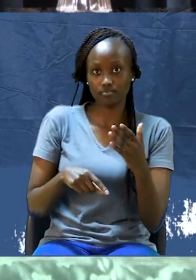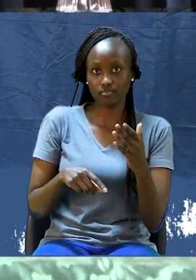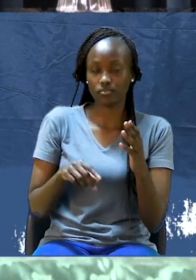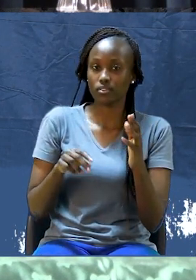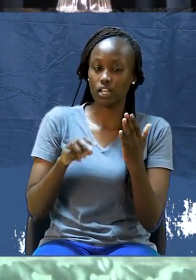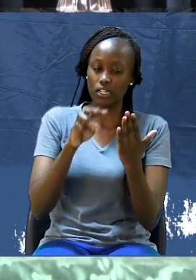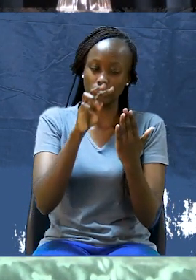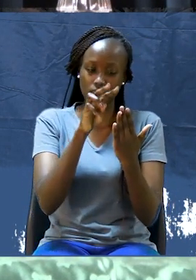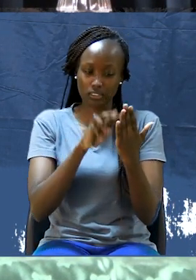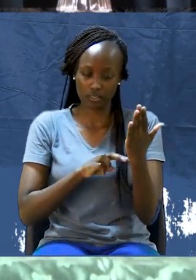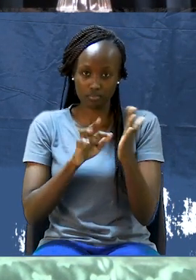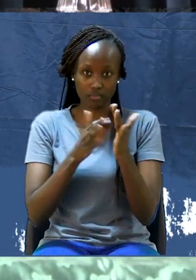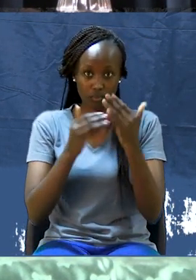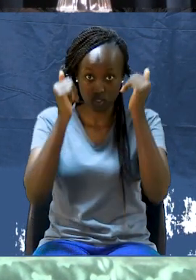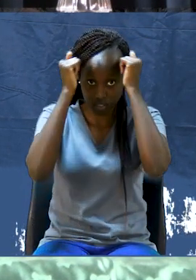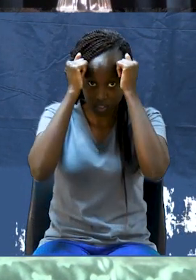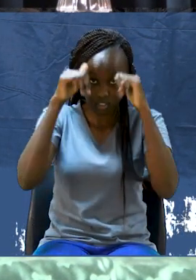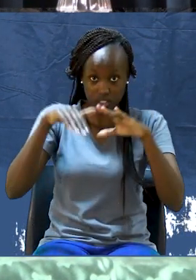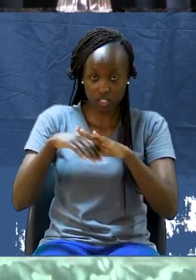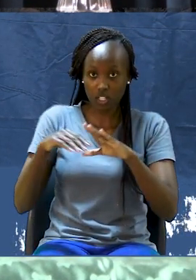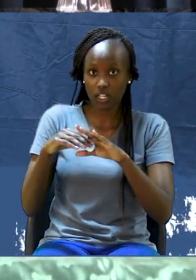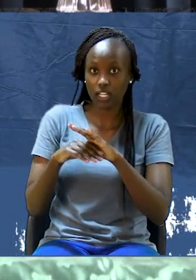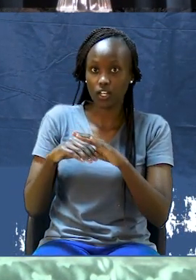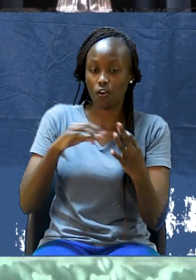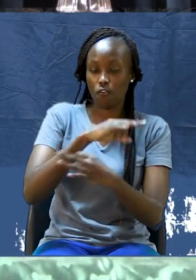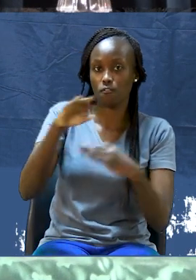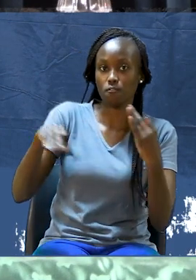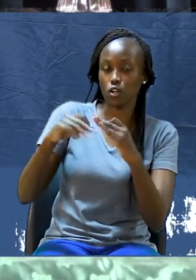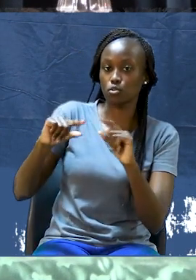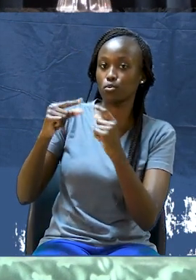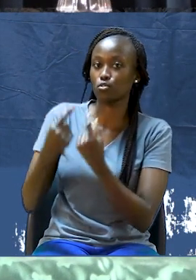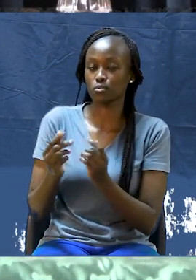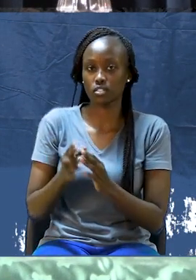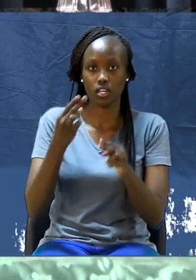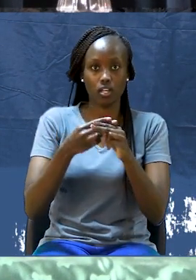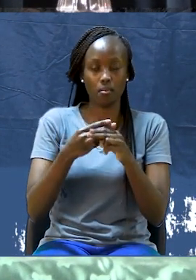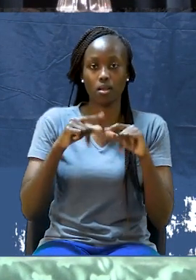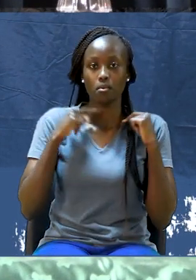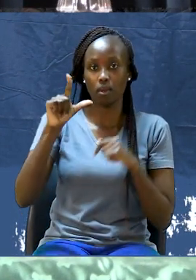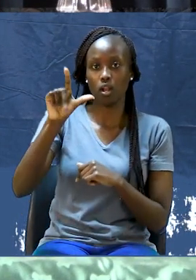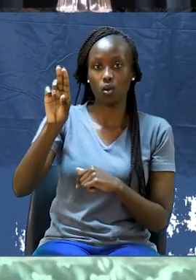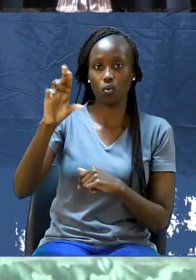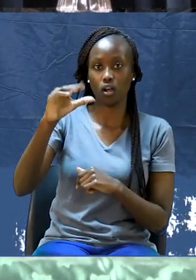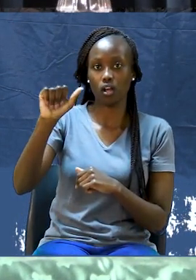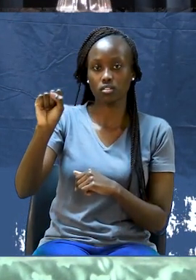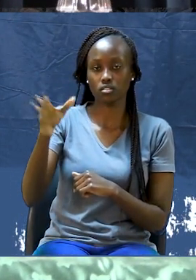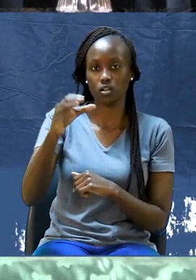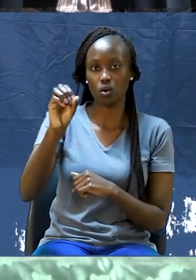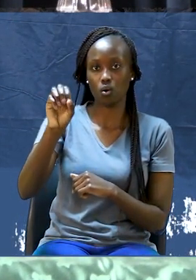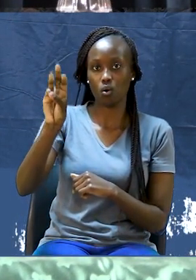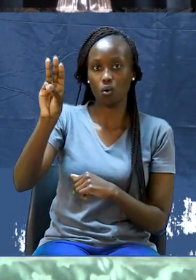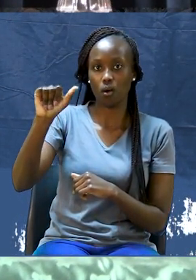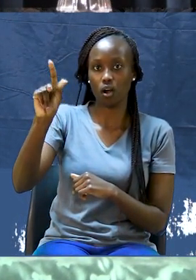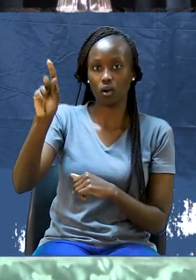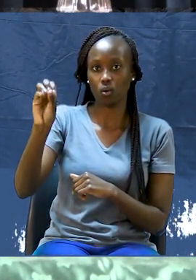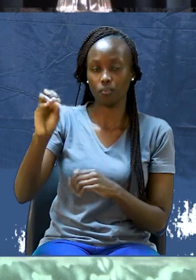small groups, leading Bible study discussions. My name is Reverend Lucas OWAKO, and our sign language interpreter this morning is